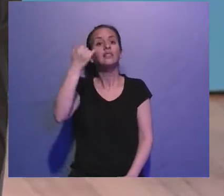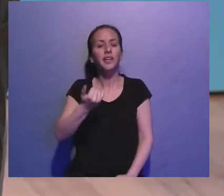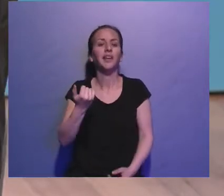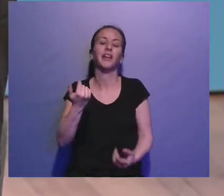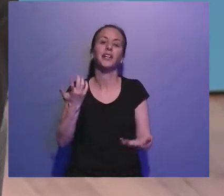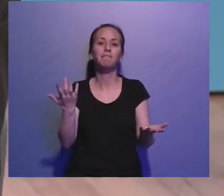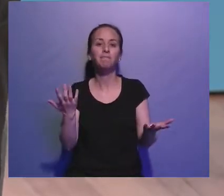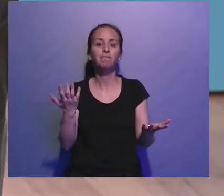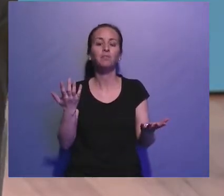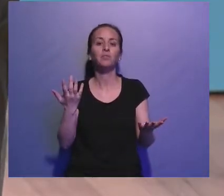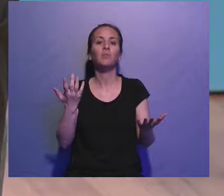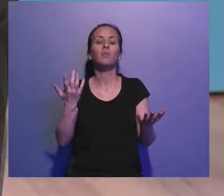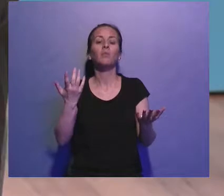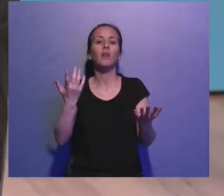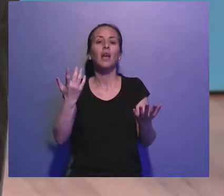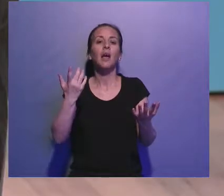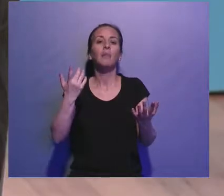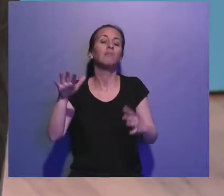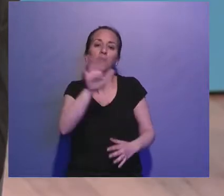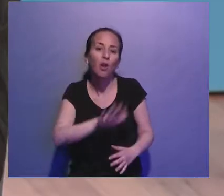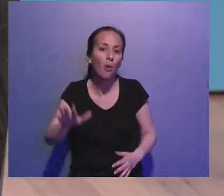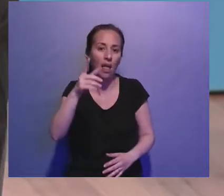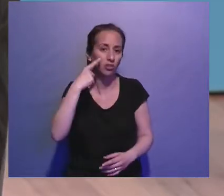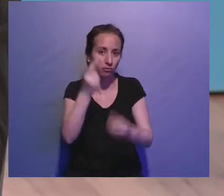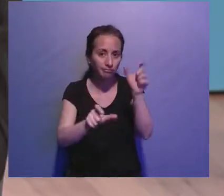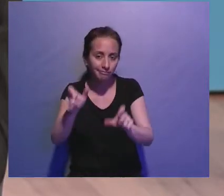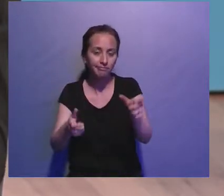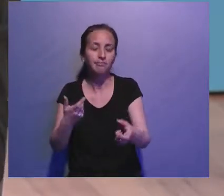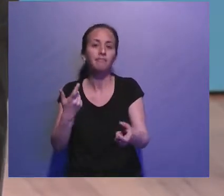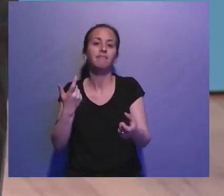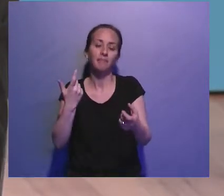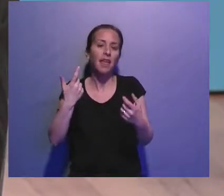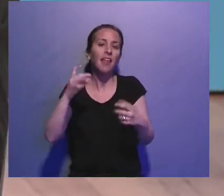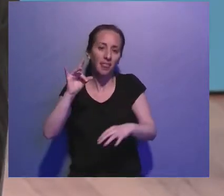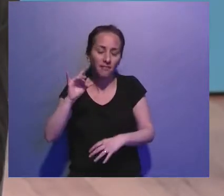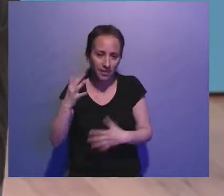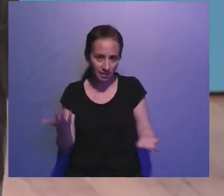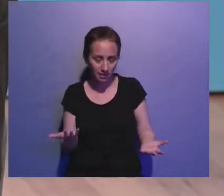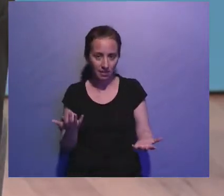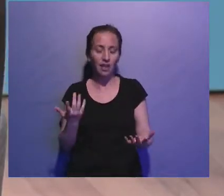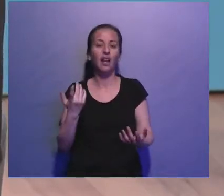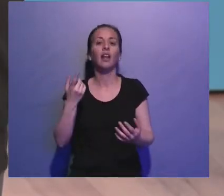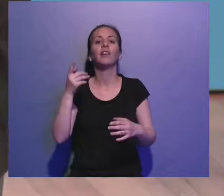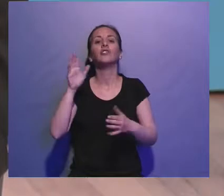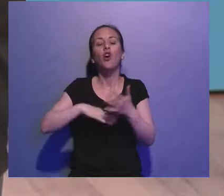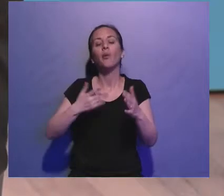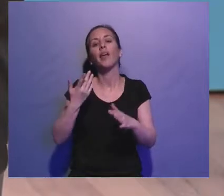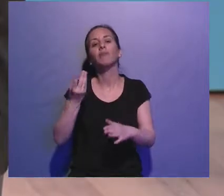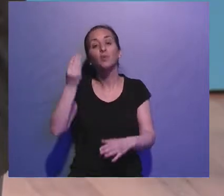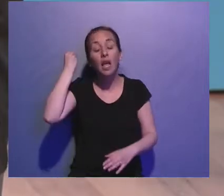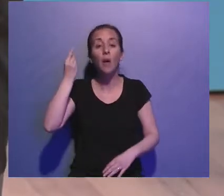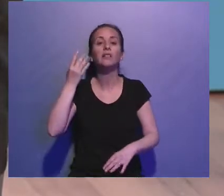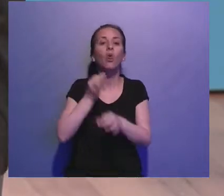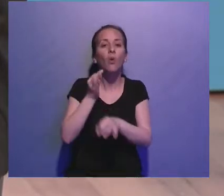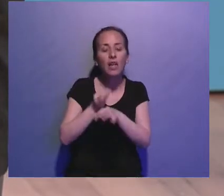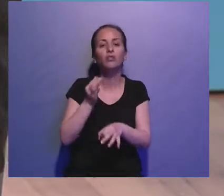This is a province that finds it difficult to have access to